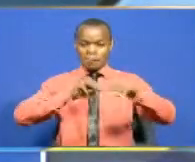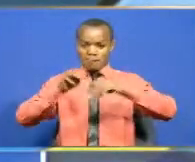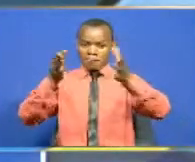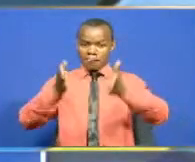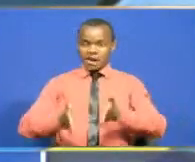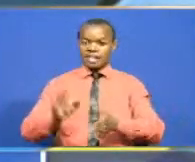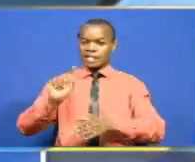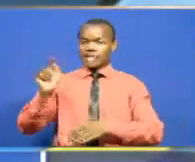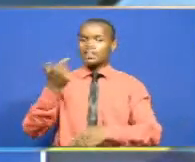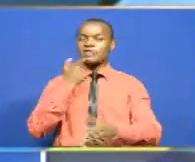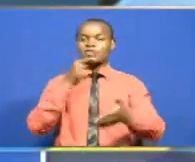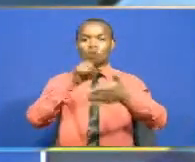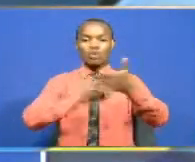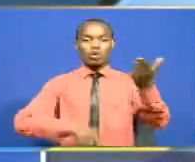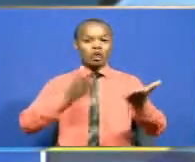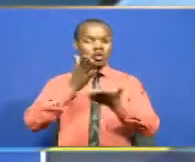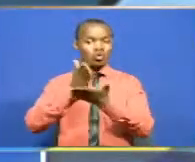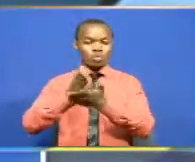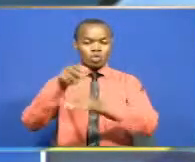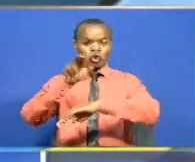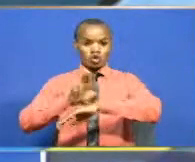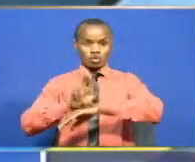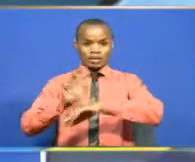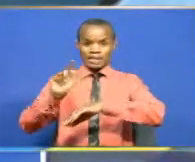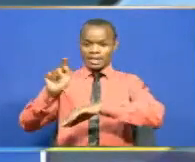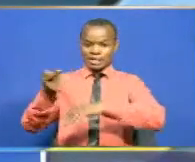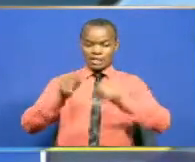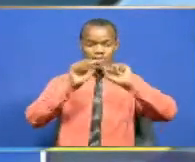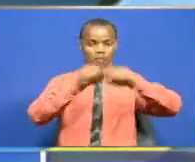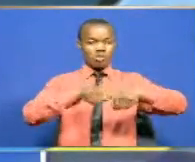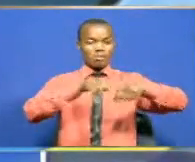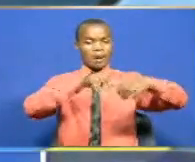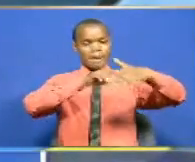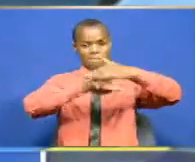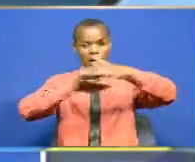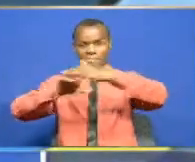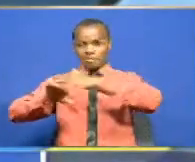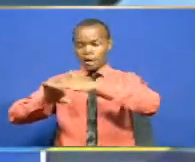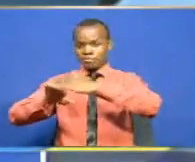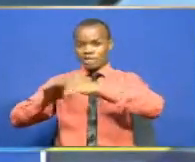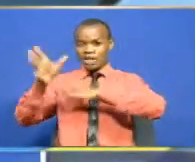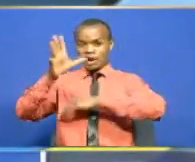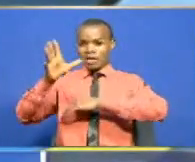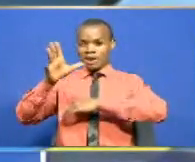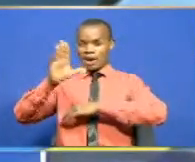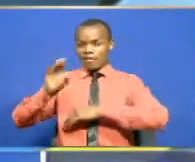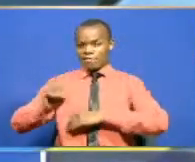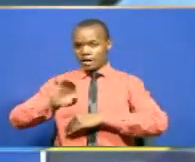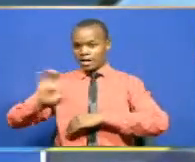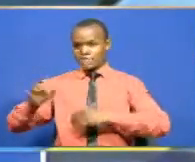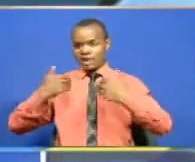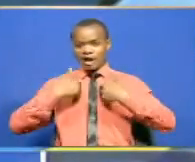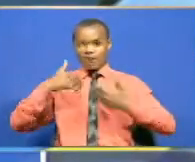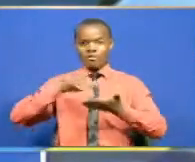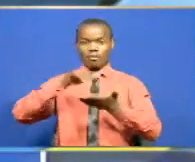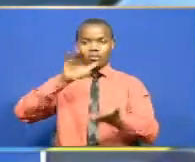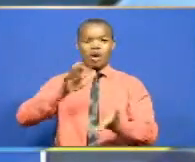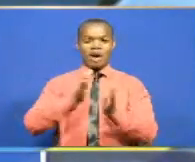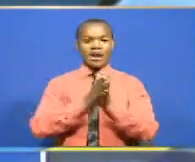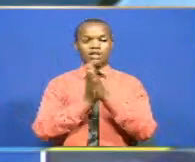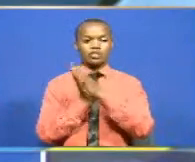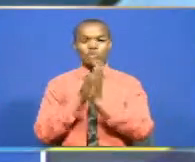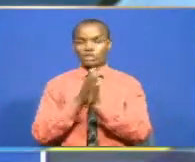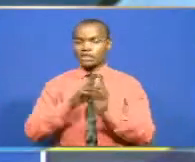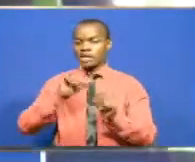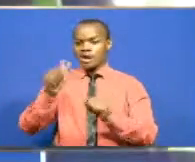lender is keen on using Kenya as a gateway into East Africa and the African continent at large. Here are the details of this and other stories in